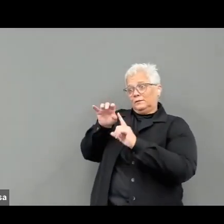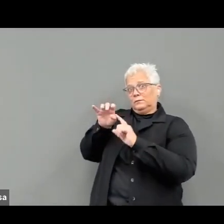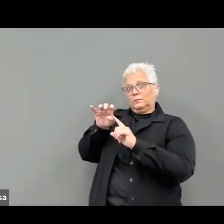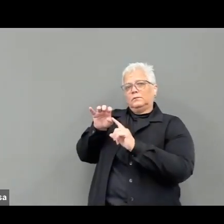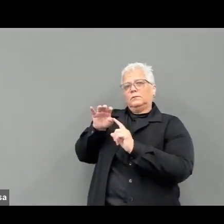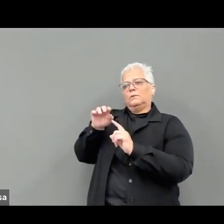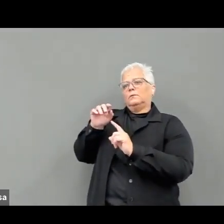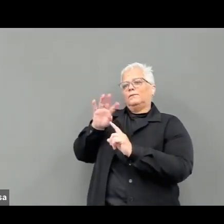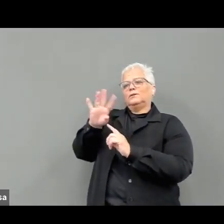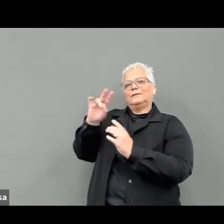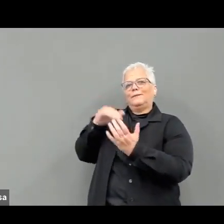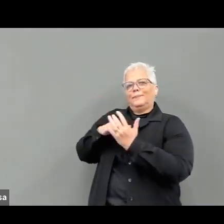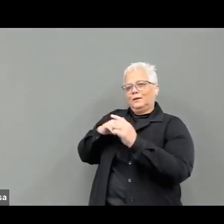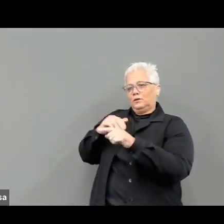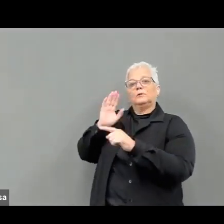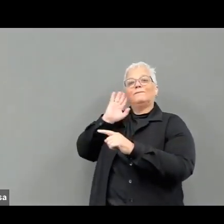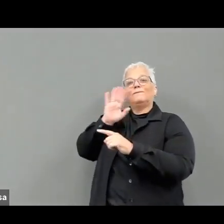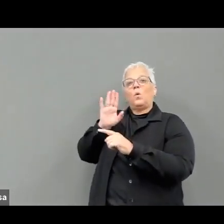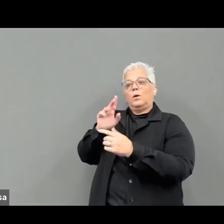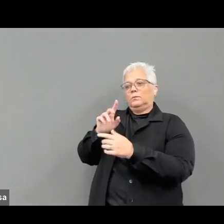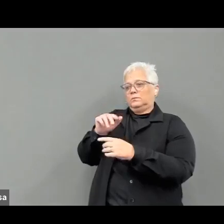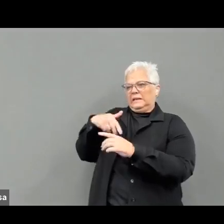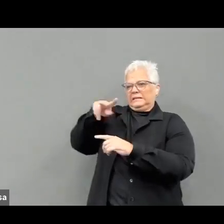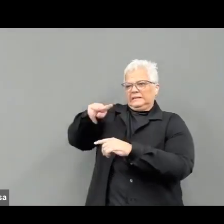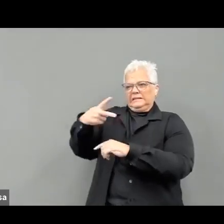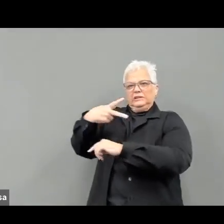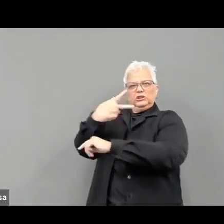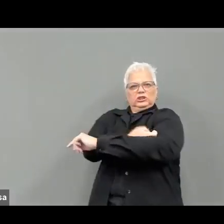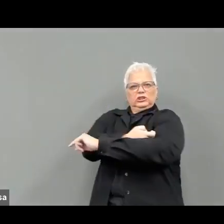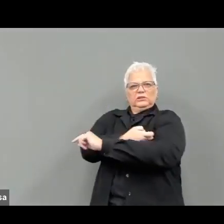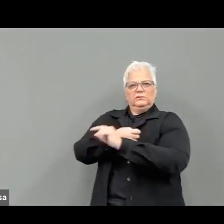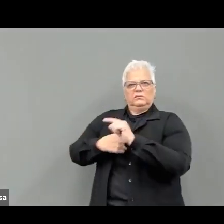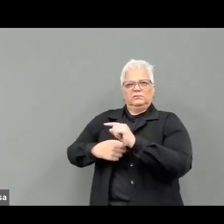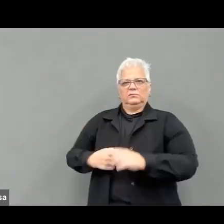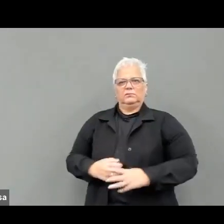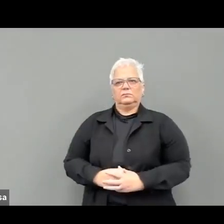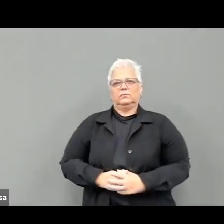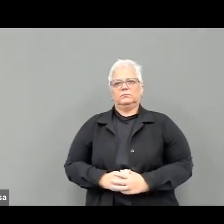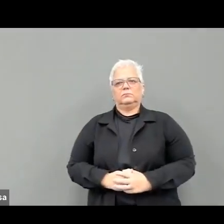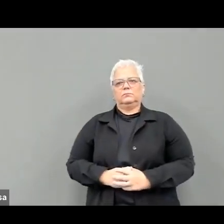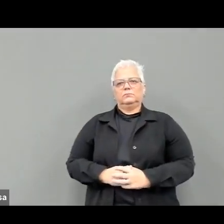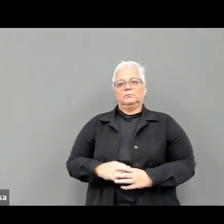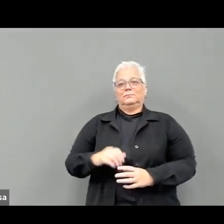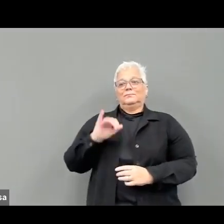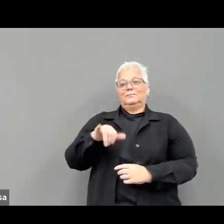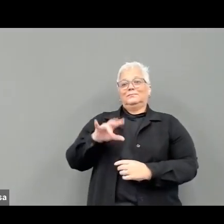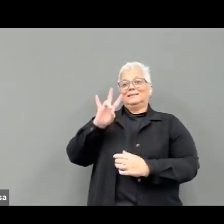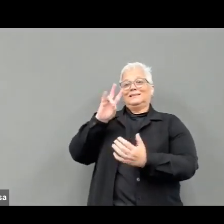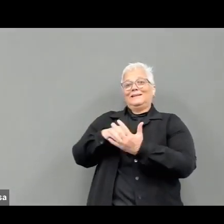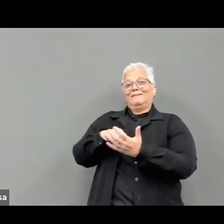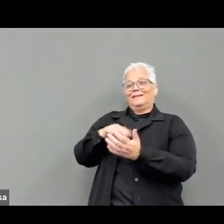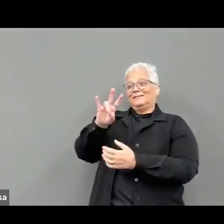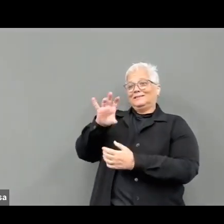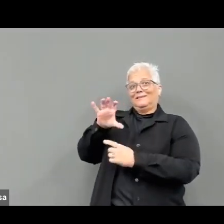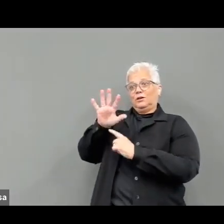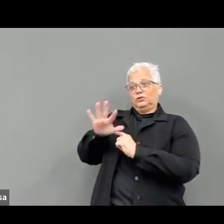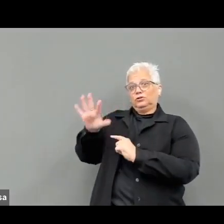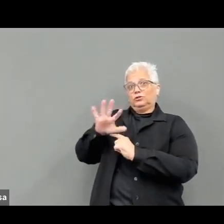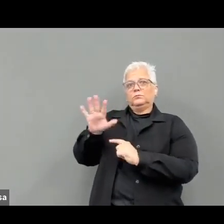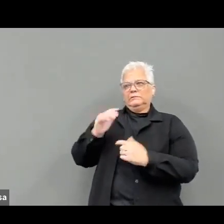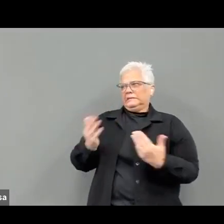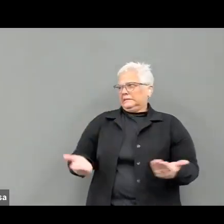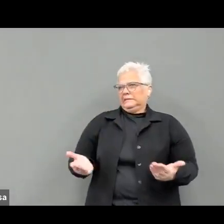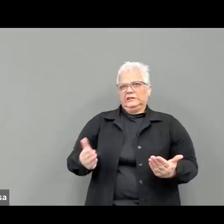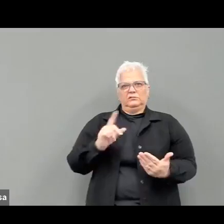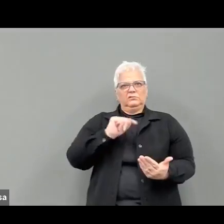Tulsa County and documented in OSIS as of February 2nd. Yesterday, we learned the state is allocating